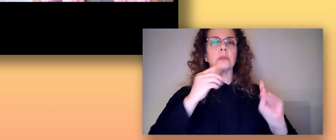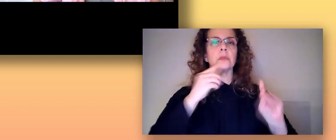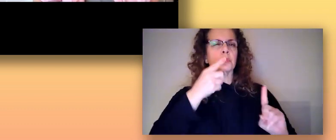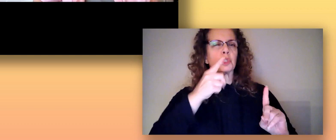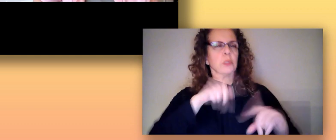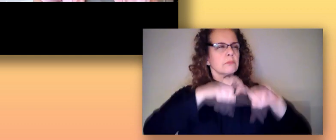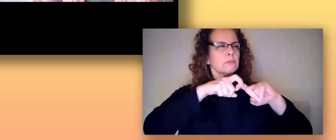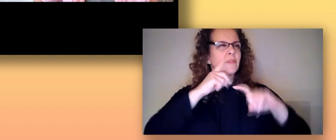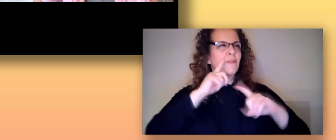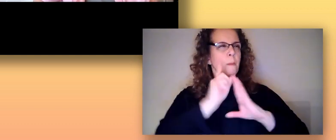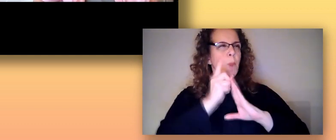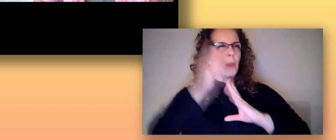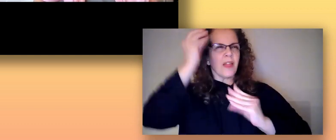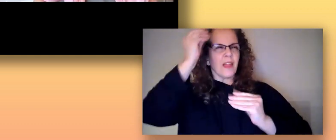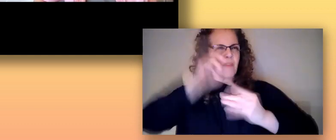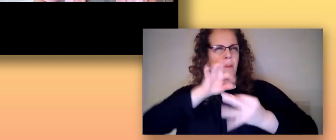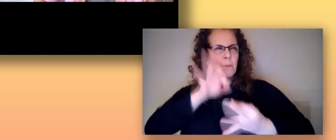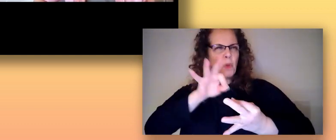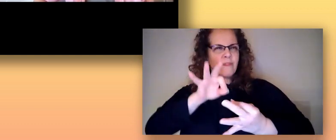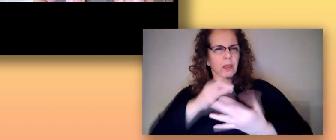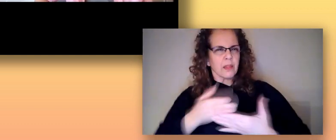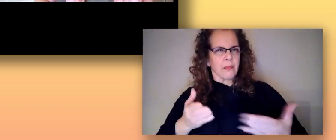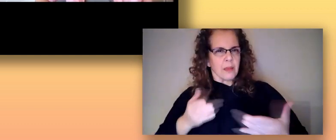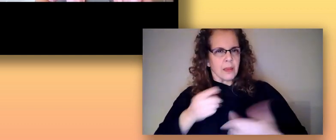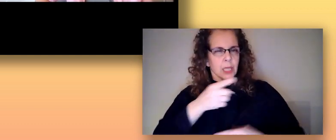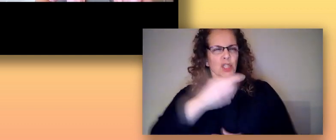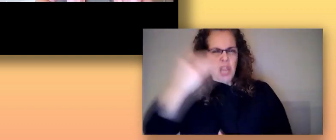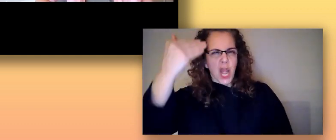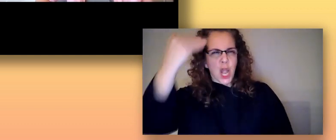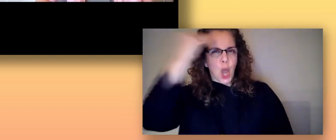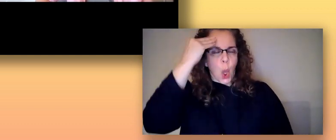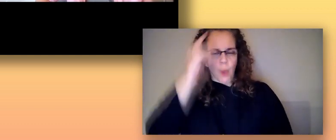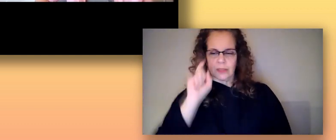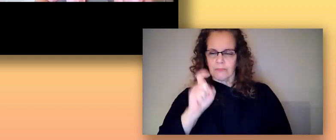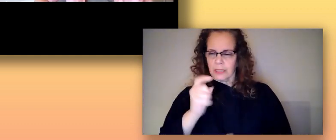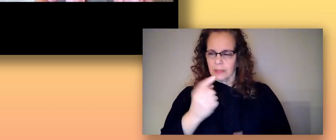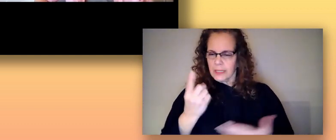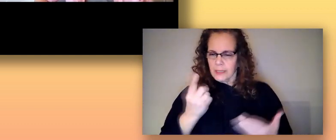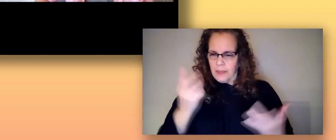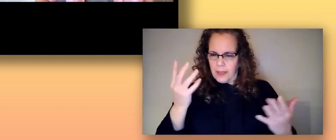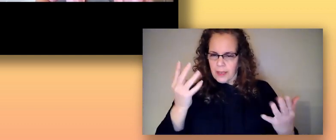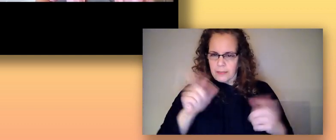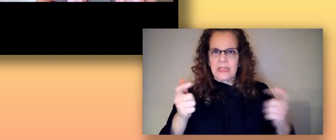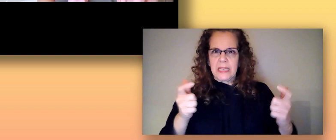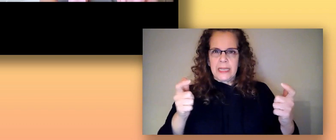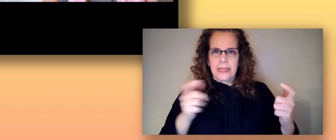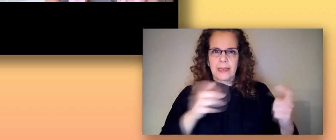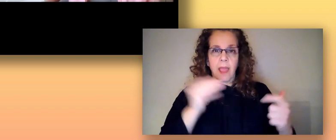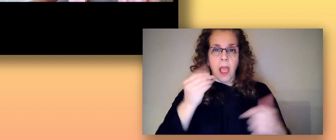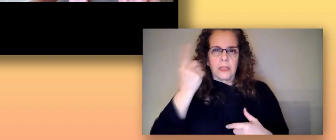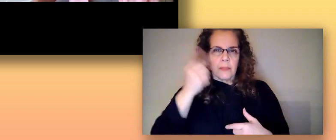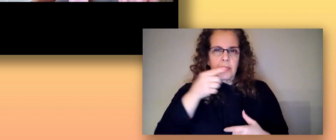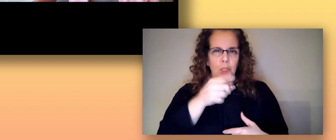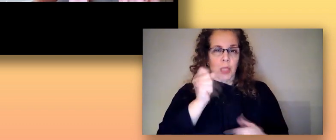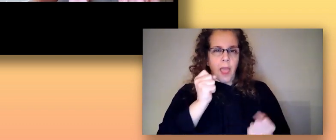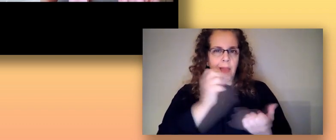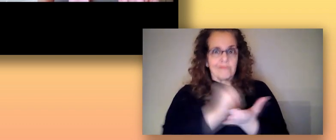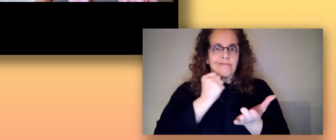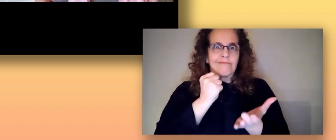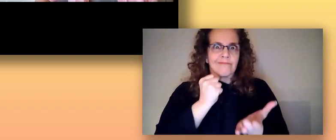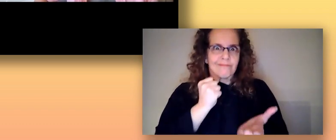think of the perfect bet. She knows it has to be something big and something she can get away